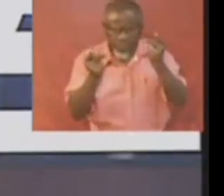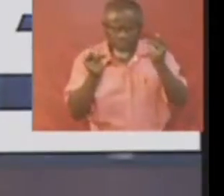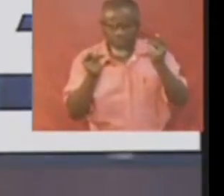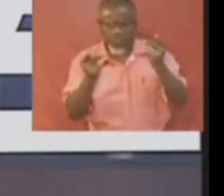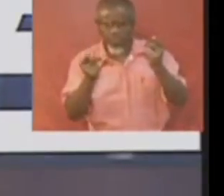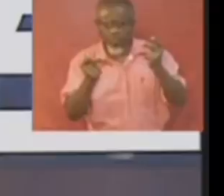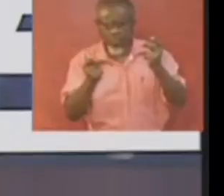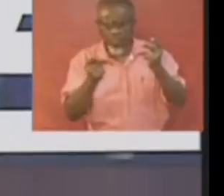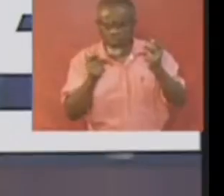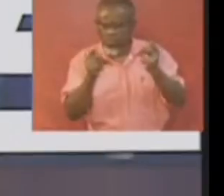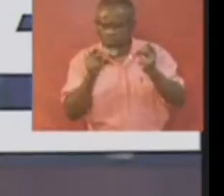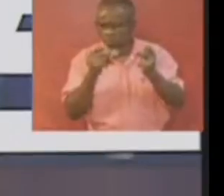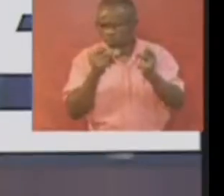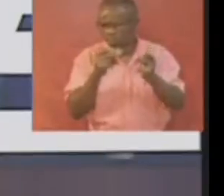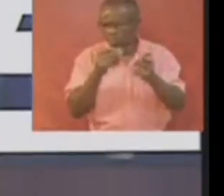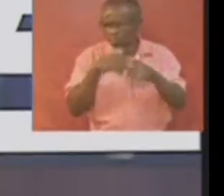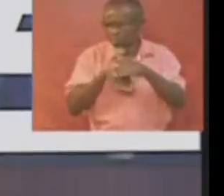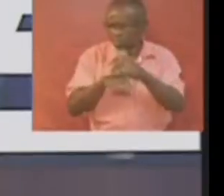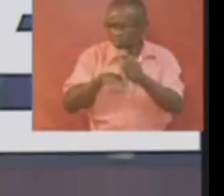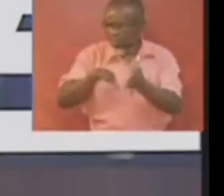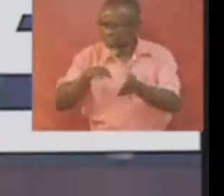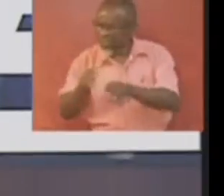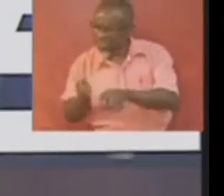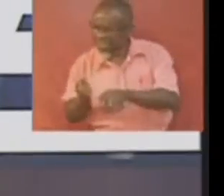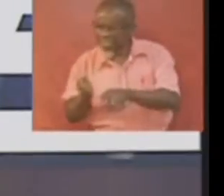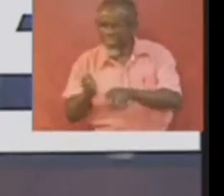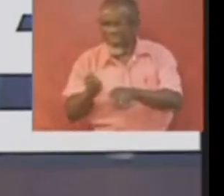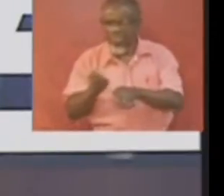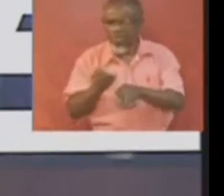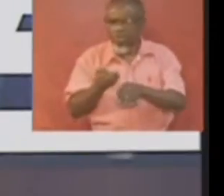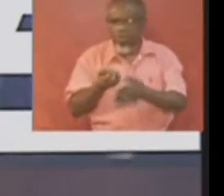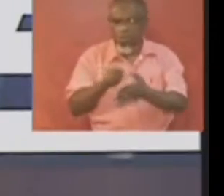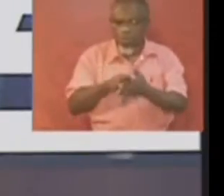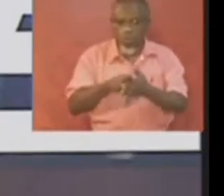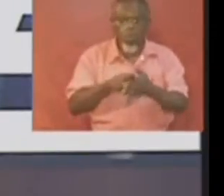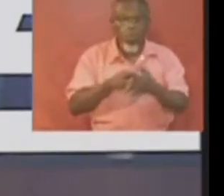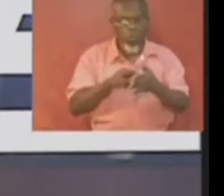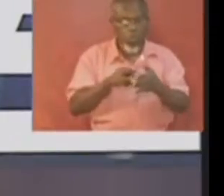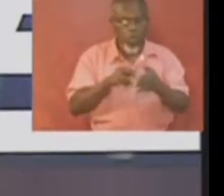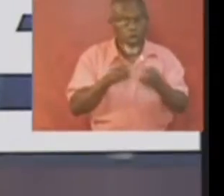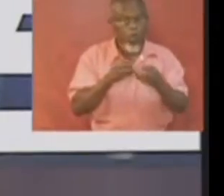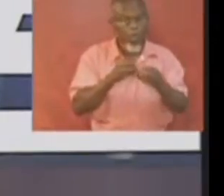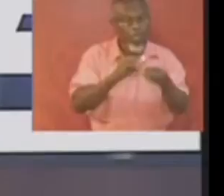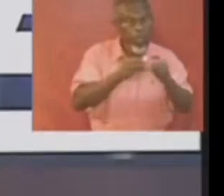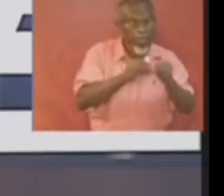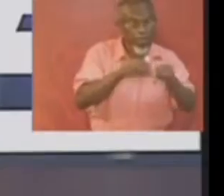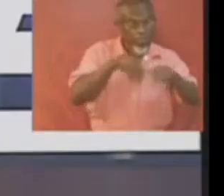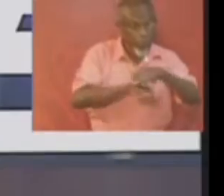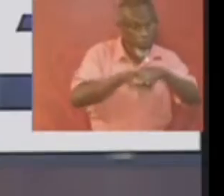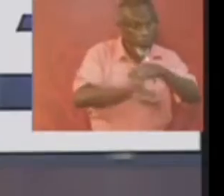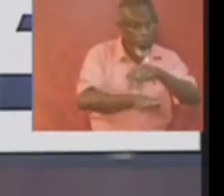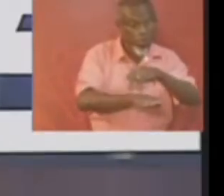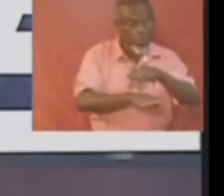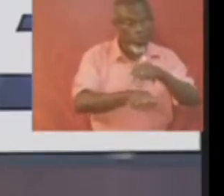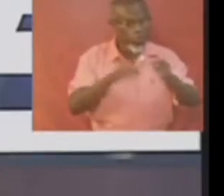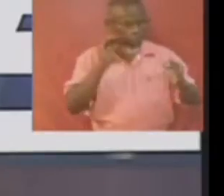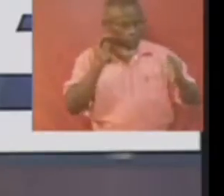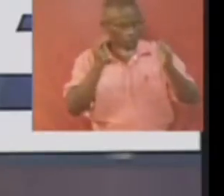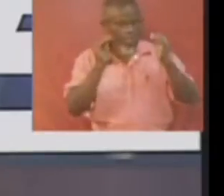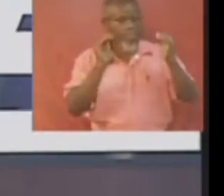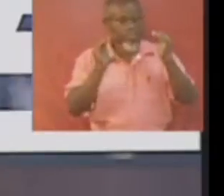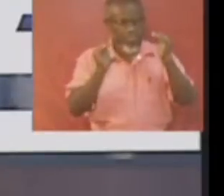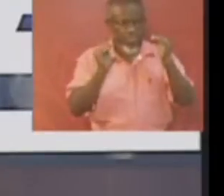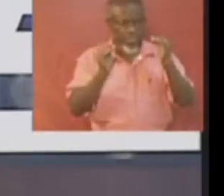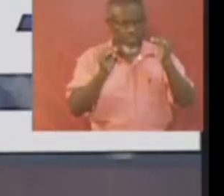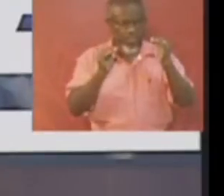maternal mortality and neonatal mortality rates, they are at their lowest levels in decades, which